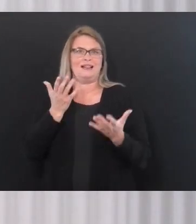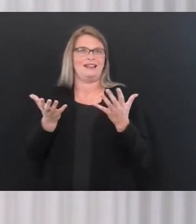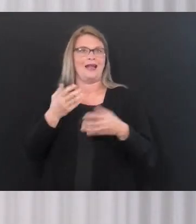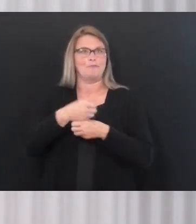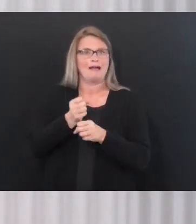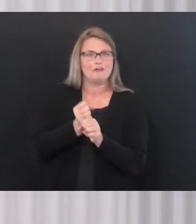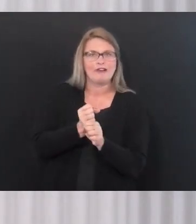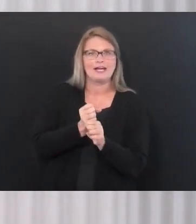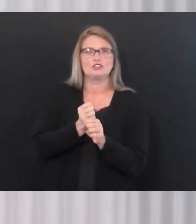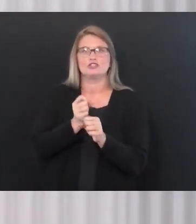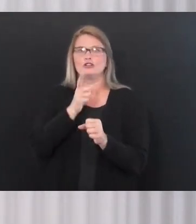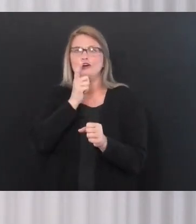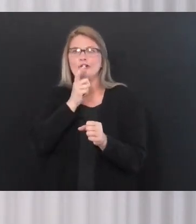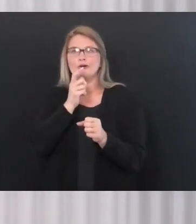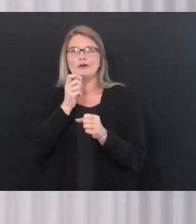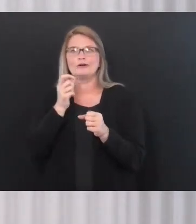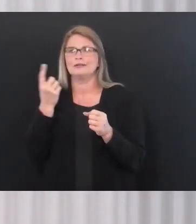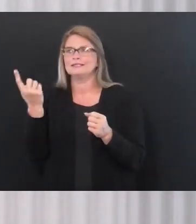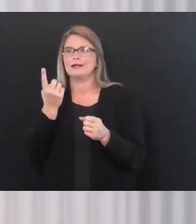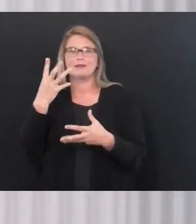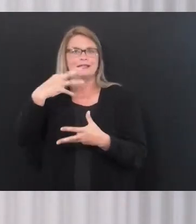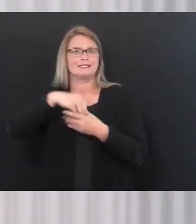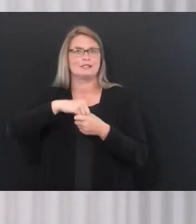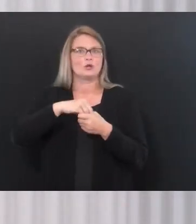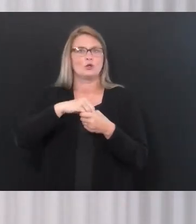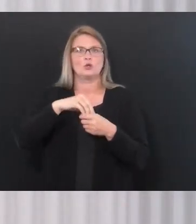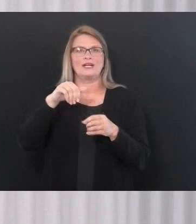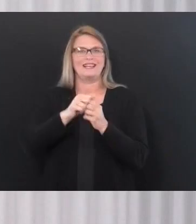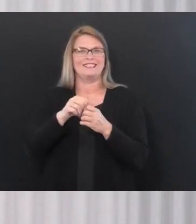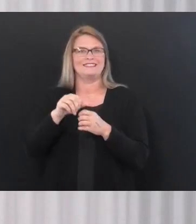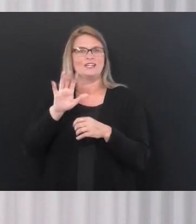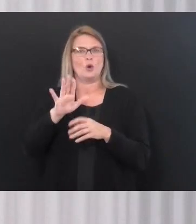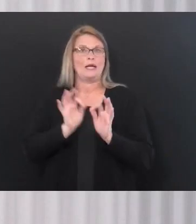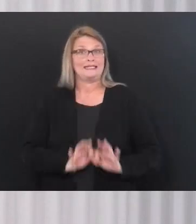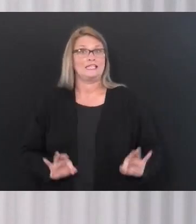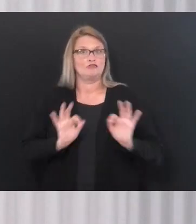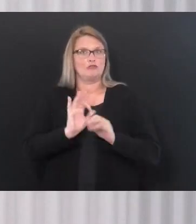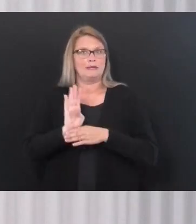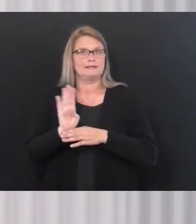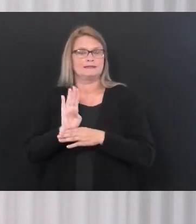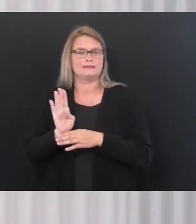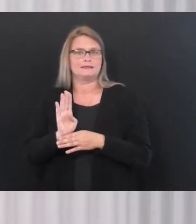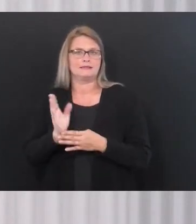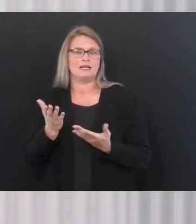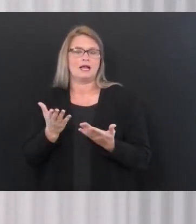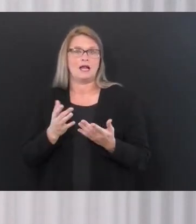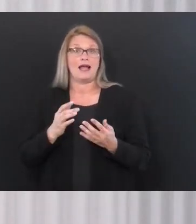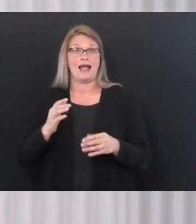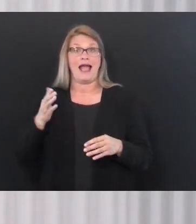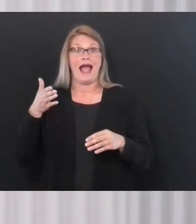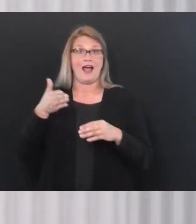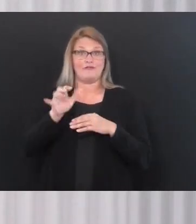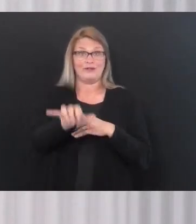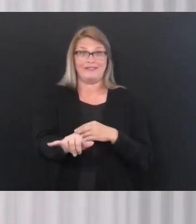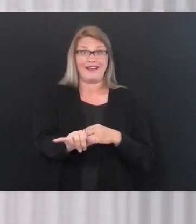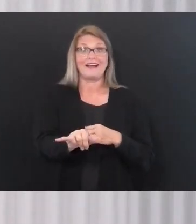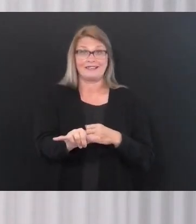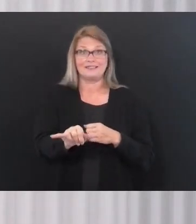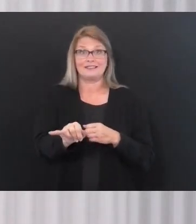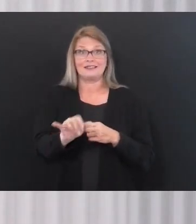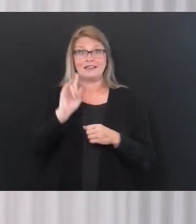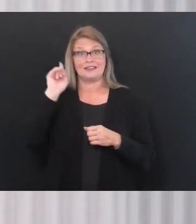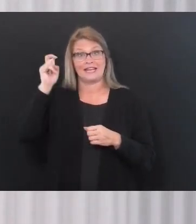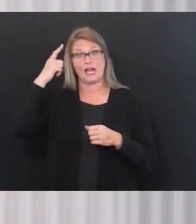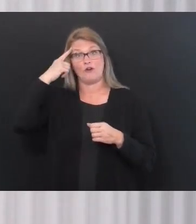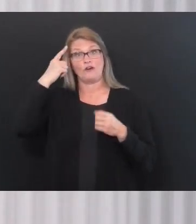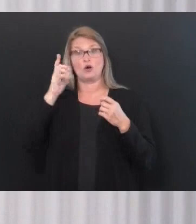or make something that wasn't already included in any of the essential businesses. So that was the idea behind this initial bunch. After that, what the governor would